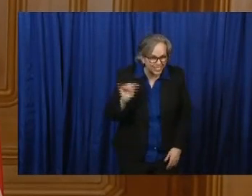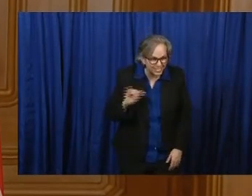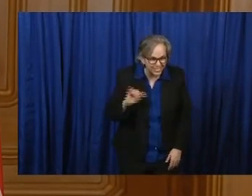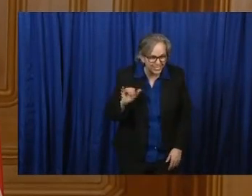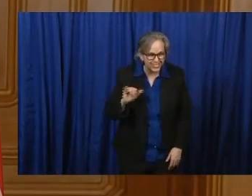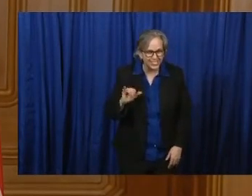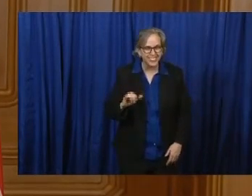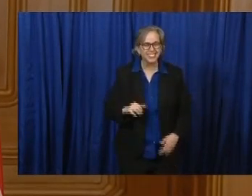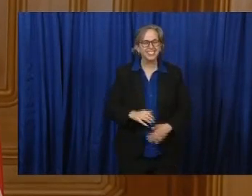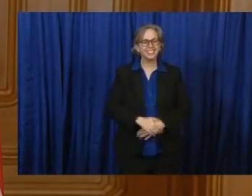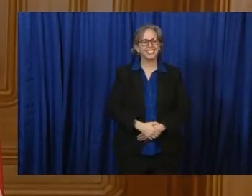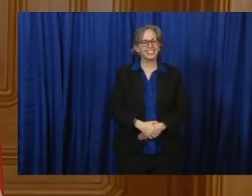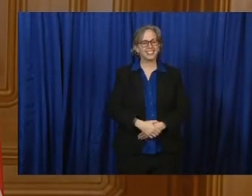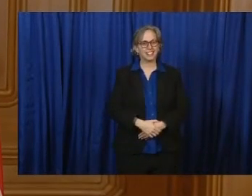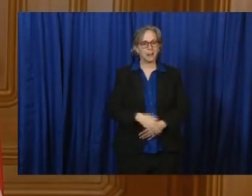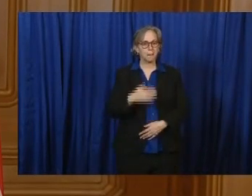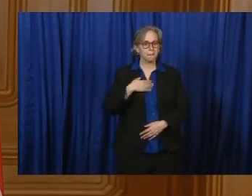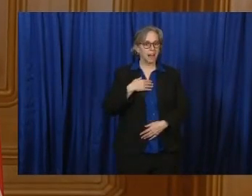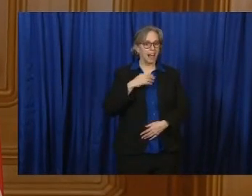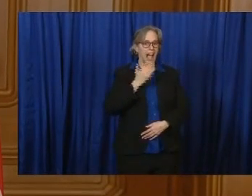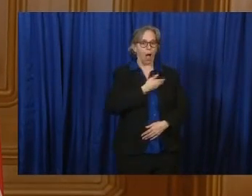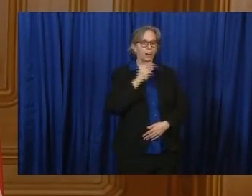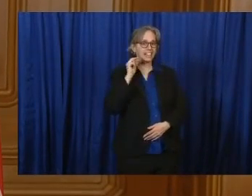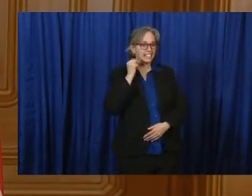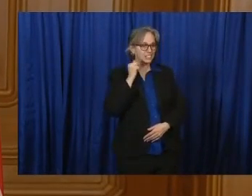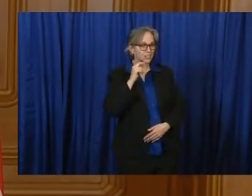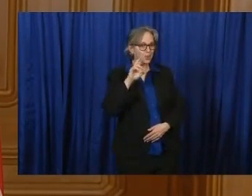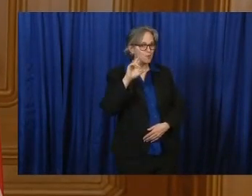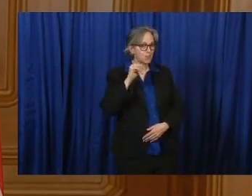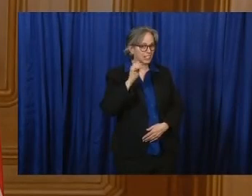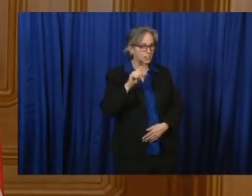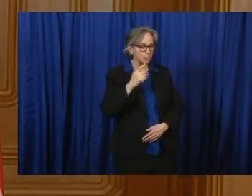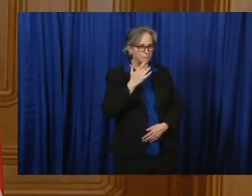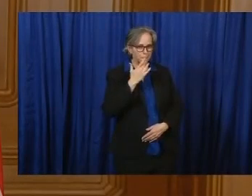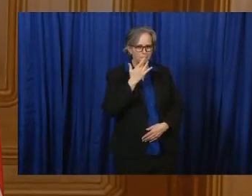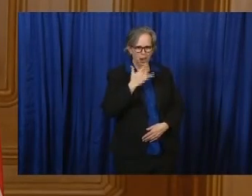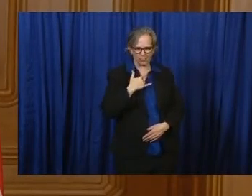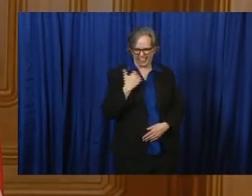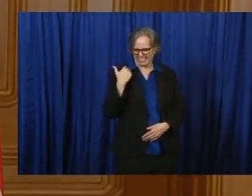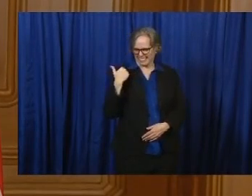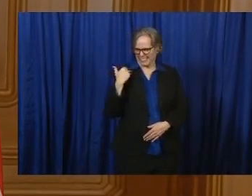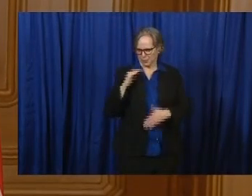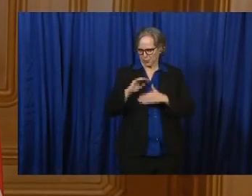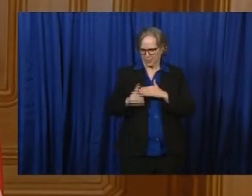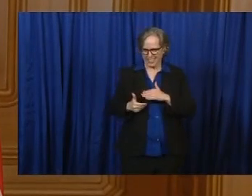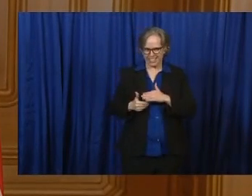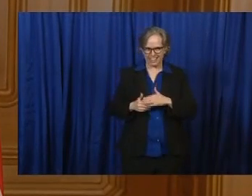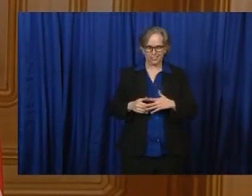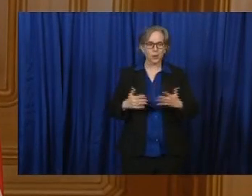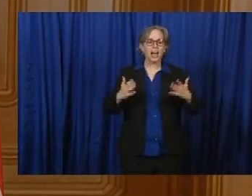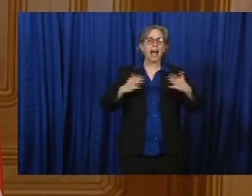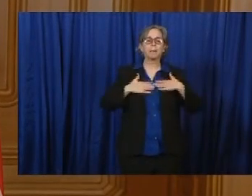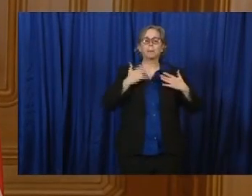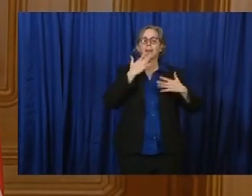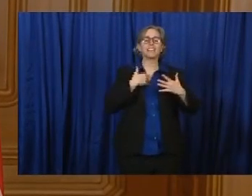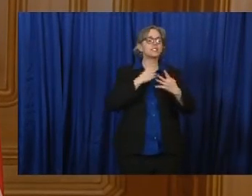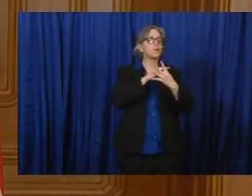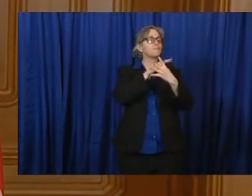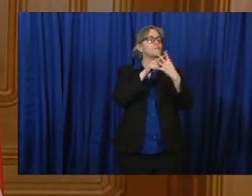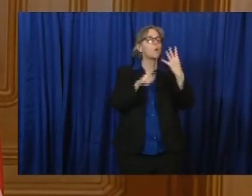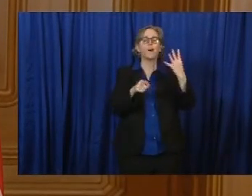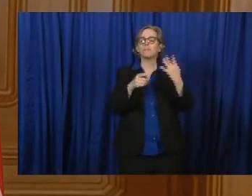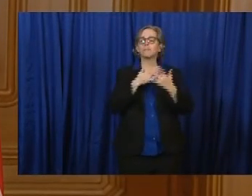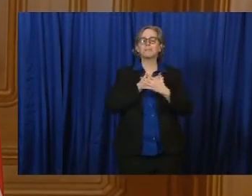our niece Rachel had her birthday this weekend. So happy birthday to all four of you and to everybody else who's